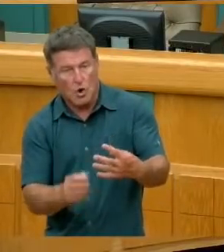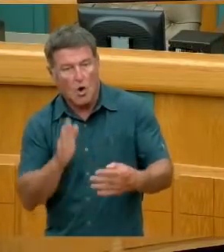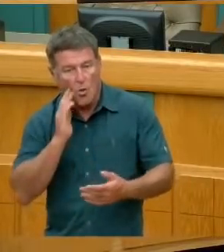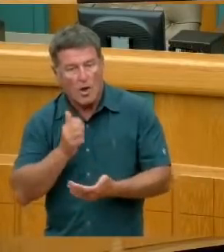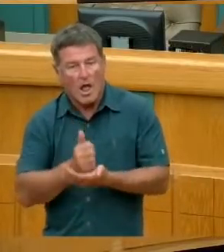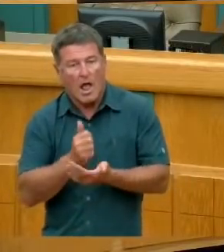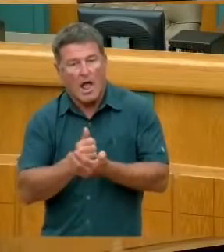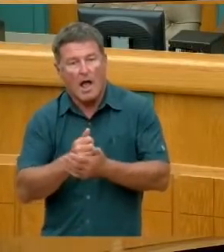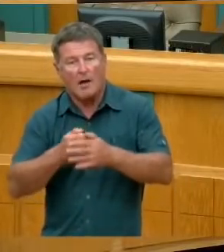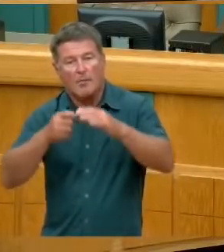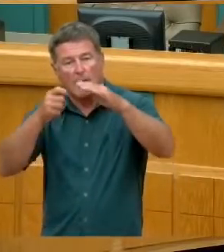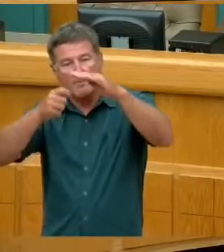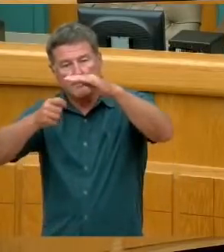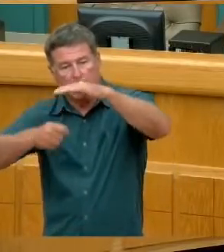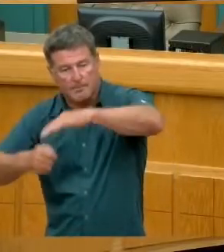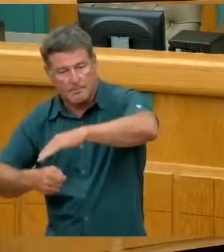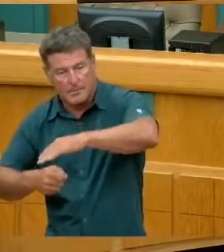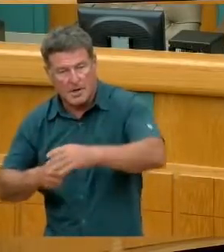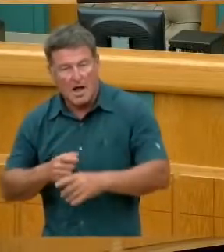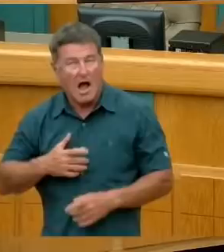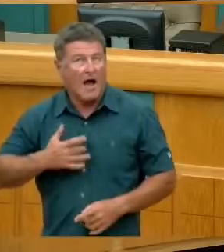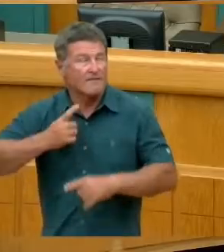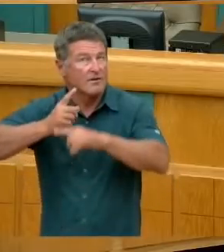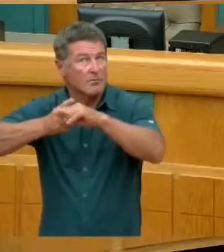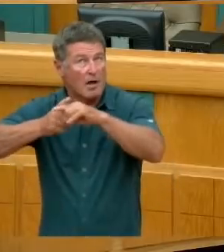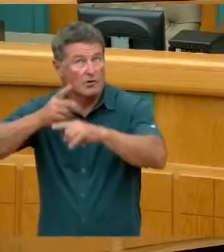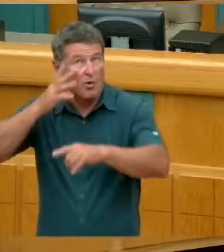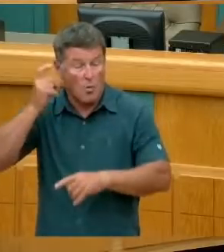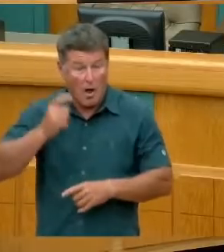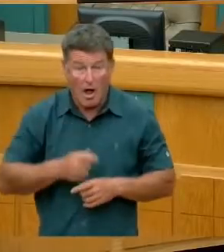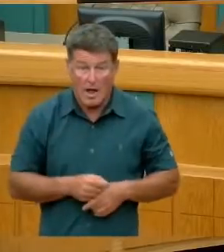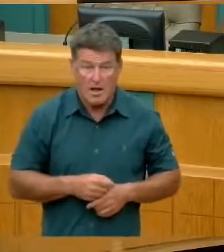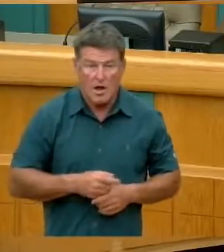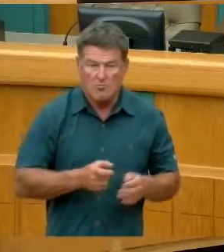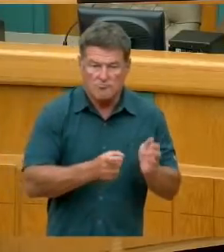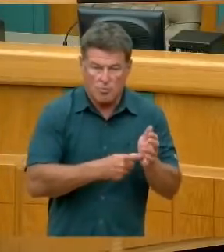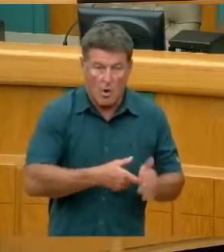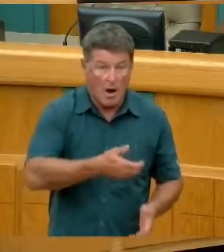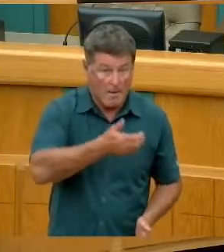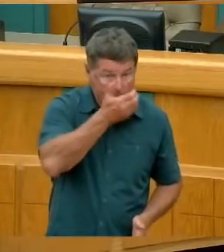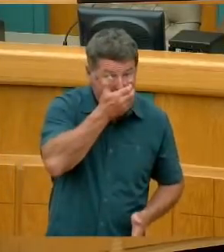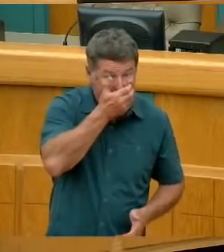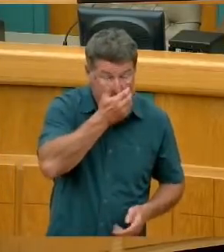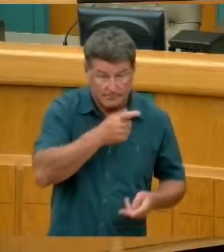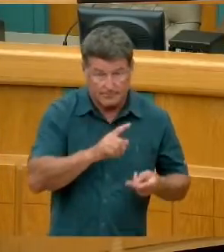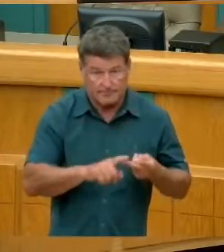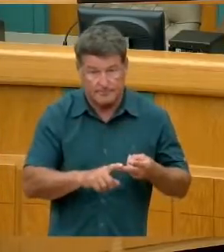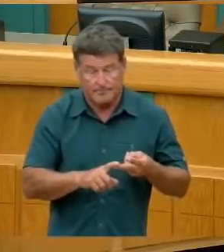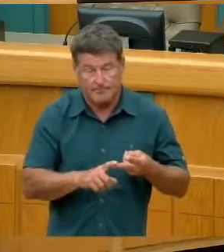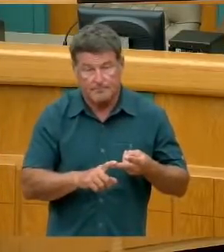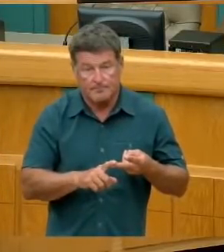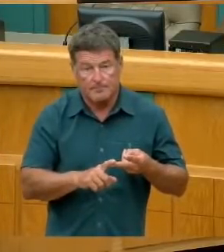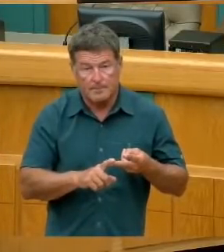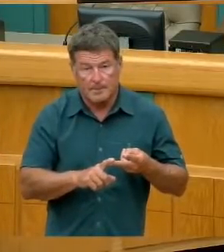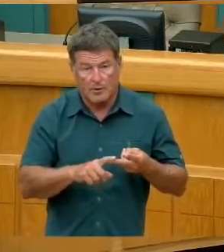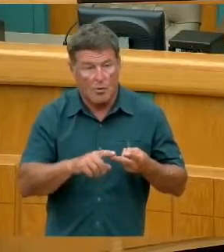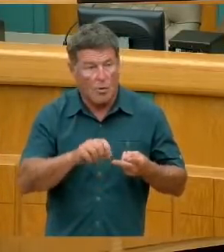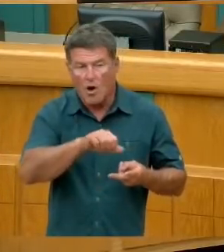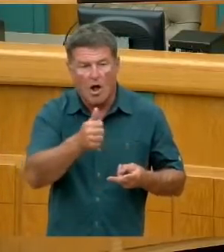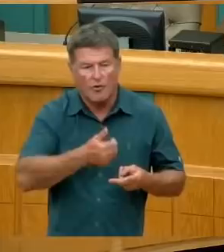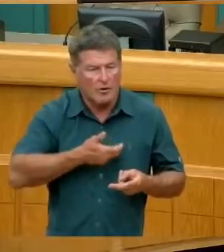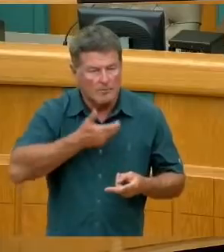we took and put into place earlier in this month, the requirement for masks, like I have on